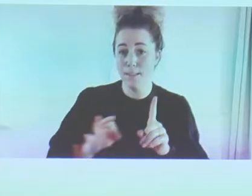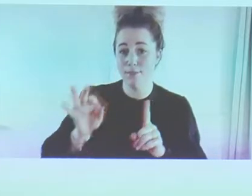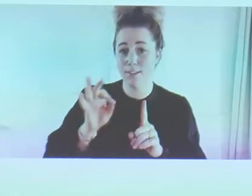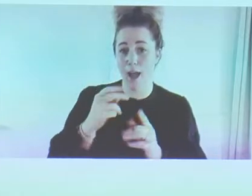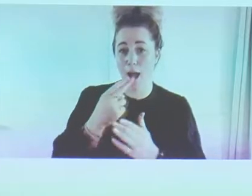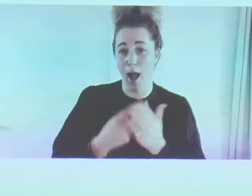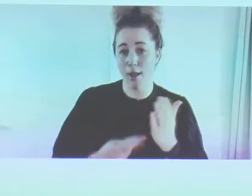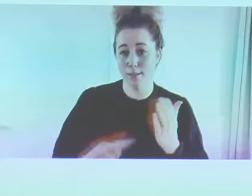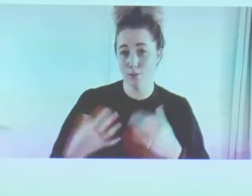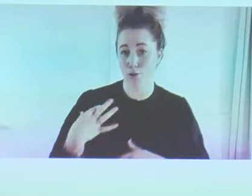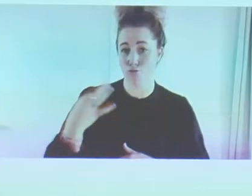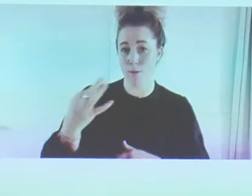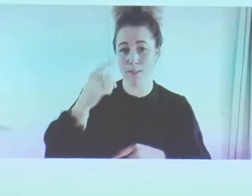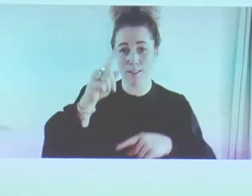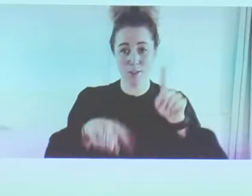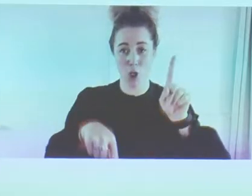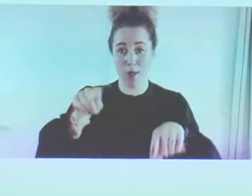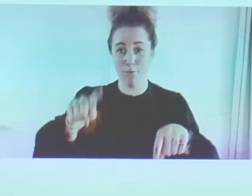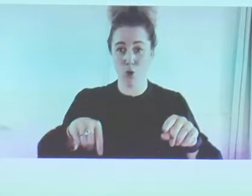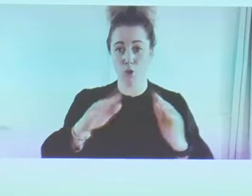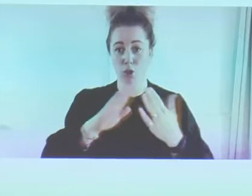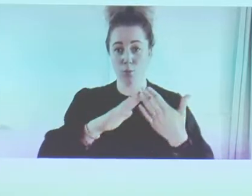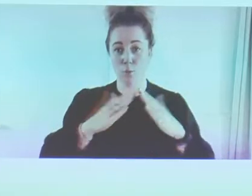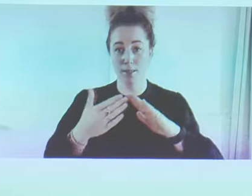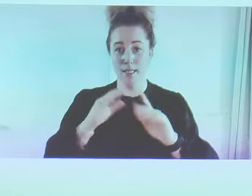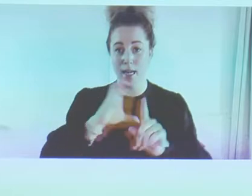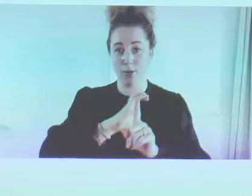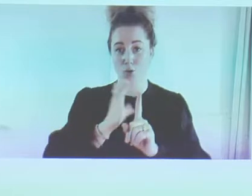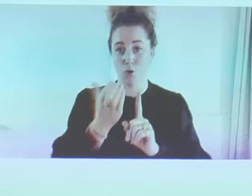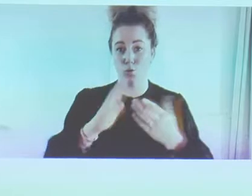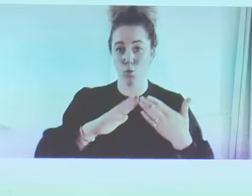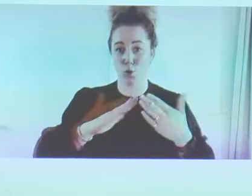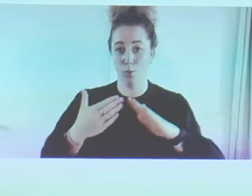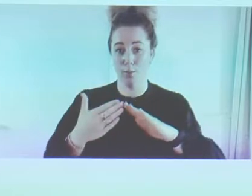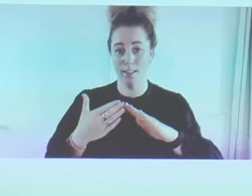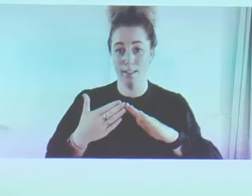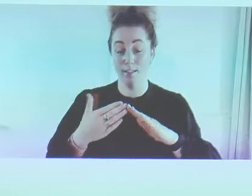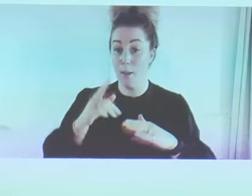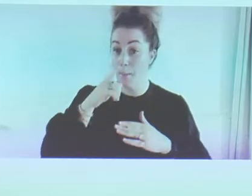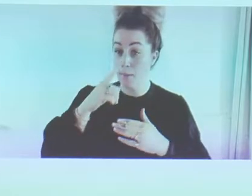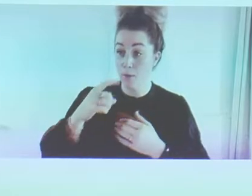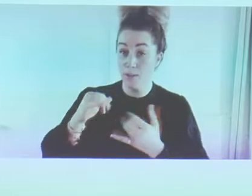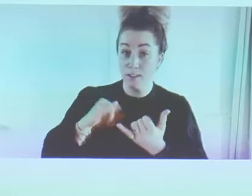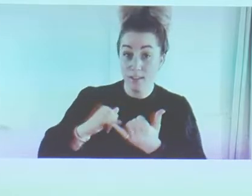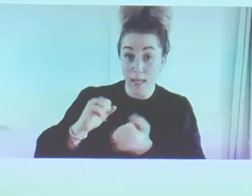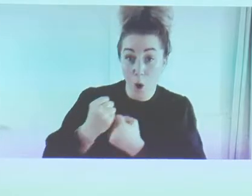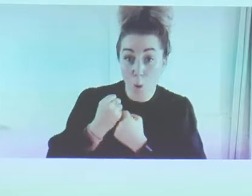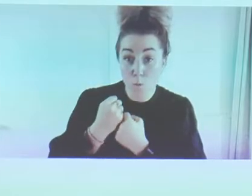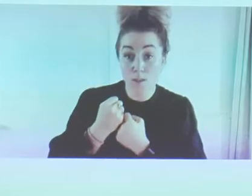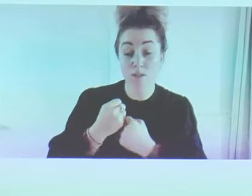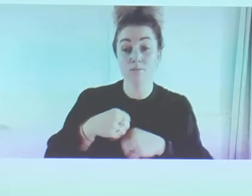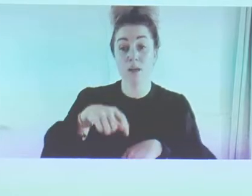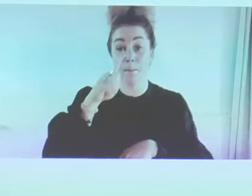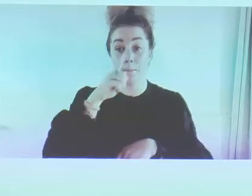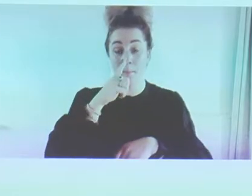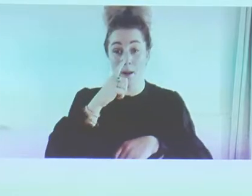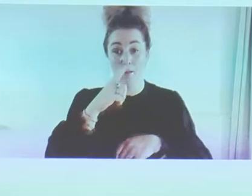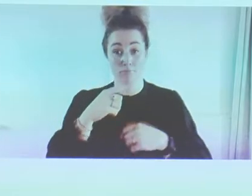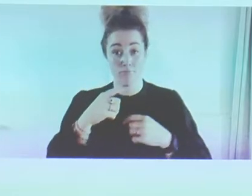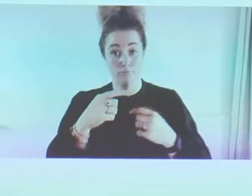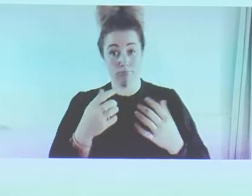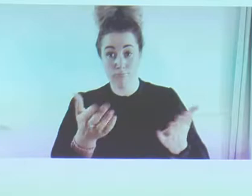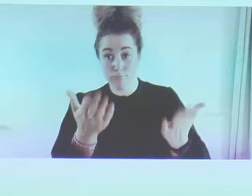representing our diverse community and cultural Community stakeholders and partners if I say lover for being here today